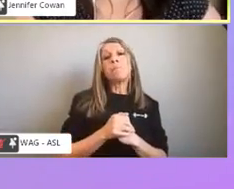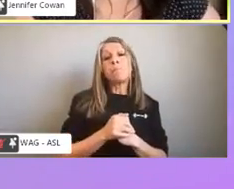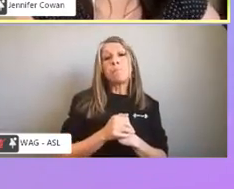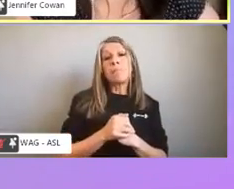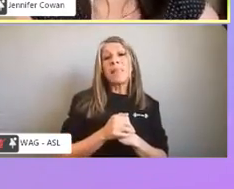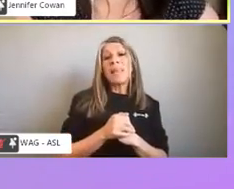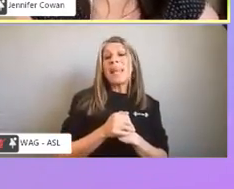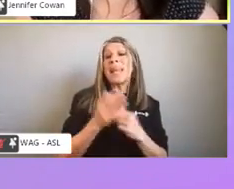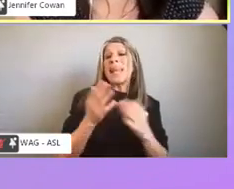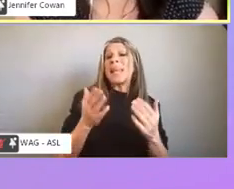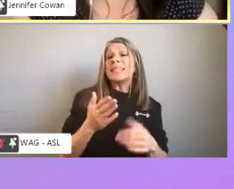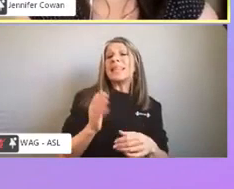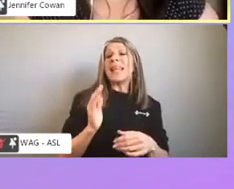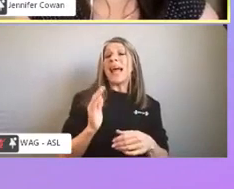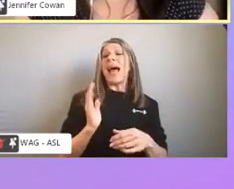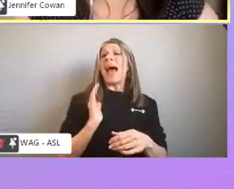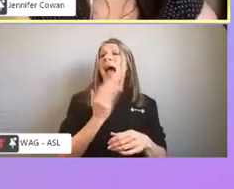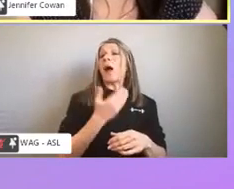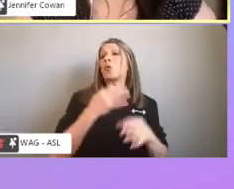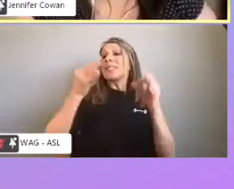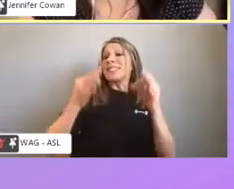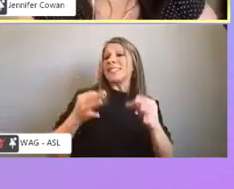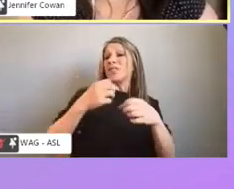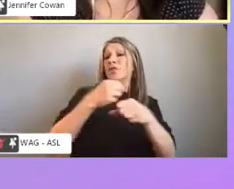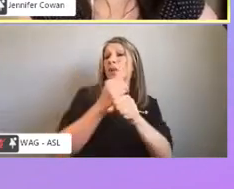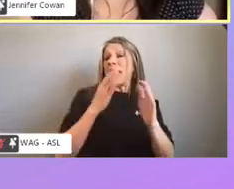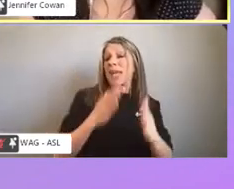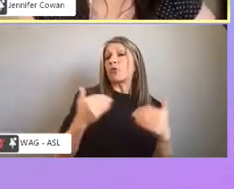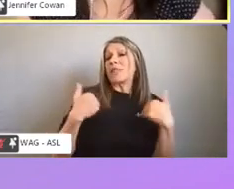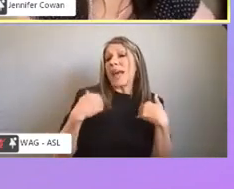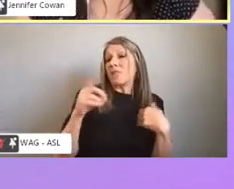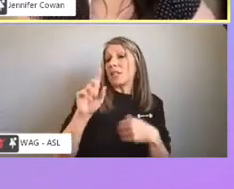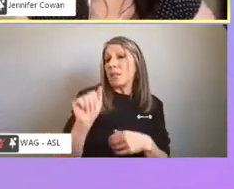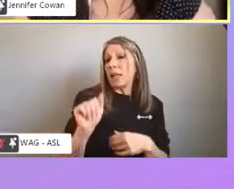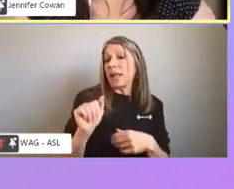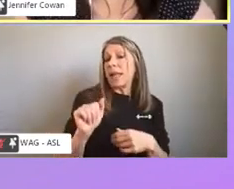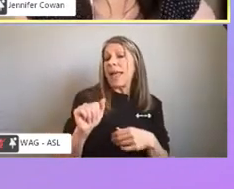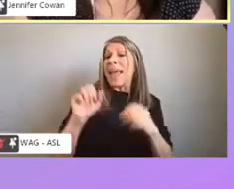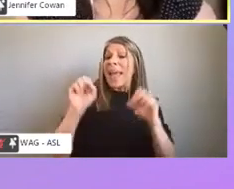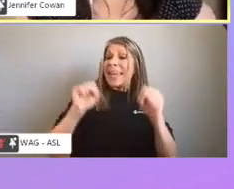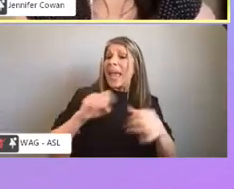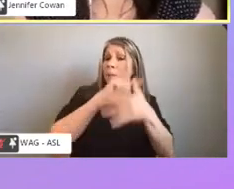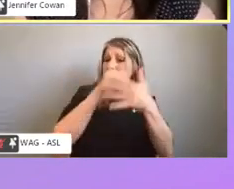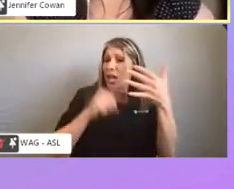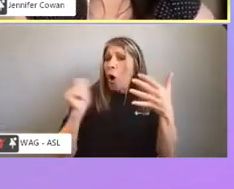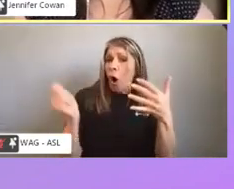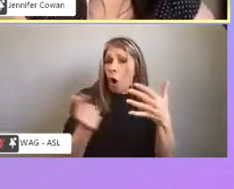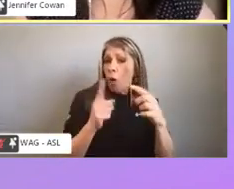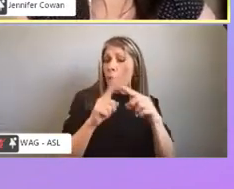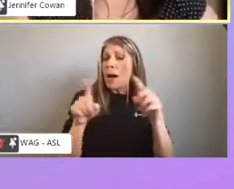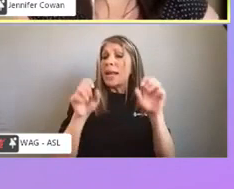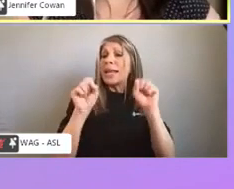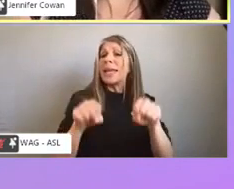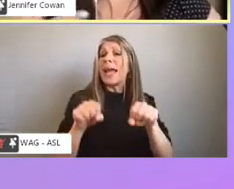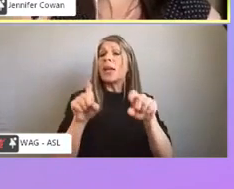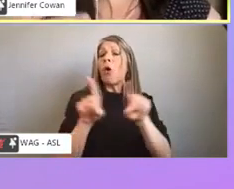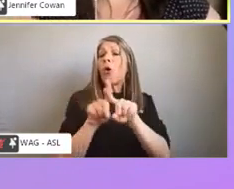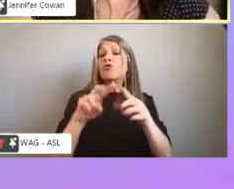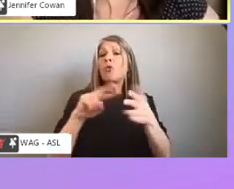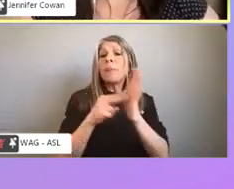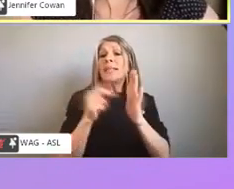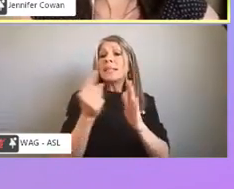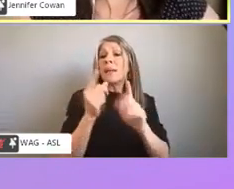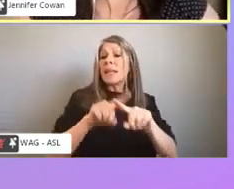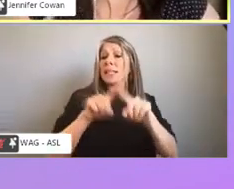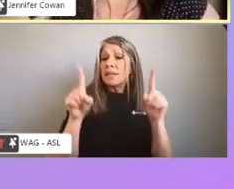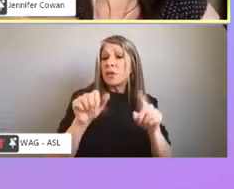Is it that our decision makers have disabilities? And again, the short answer is that it can be all of these things, but it could also mean something different to